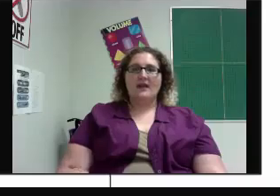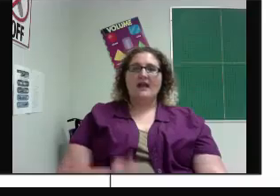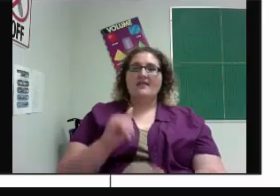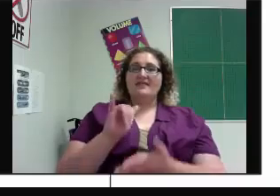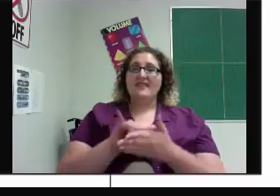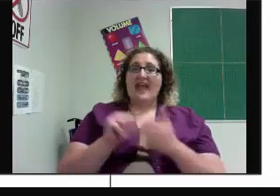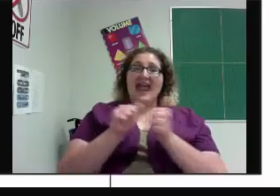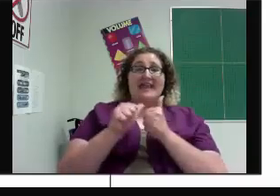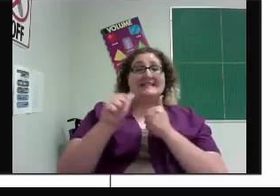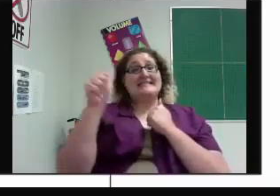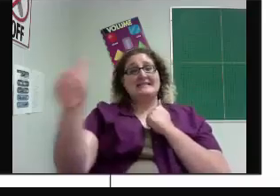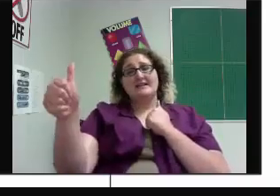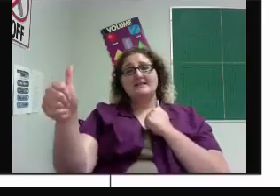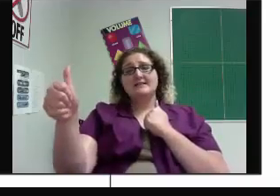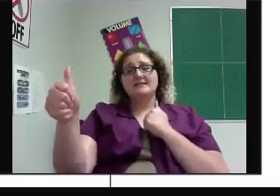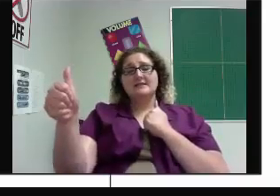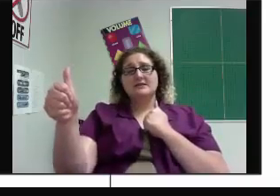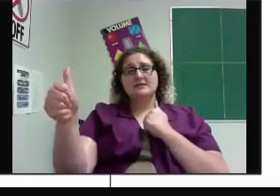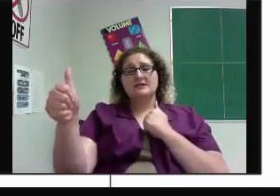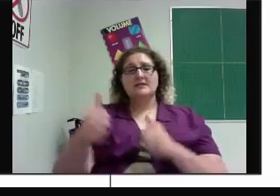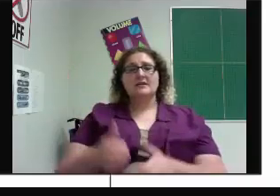that extends